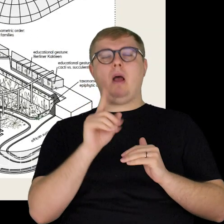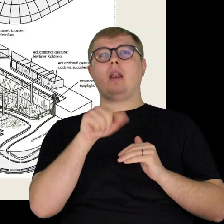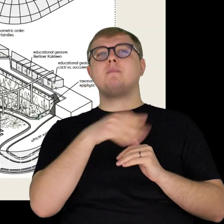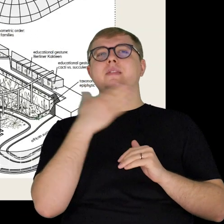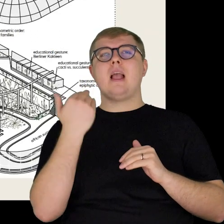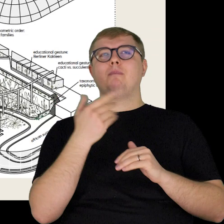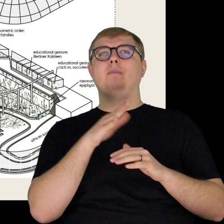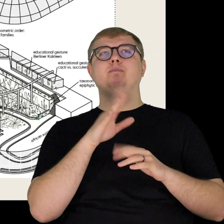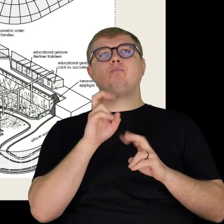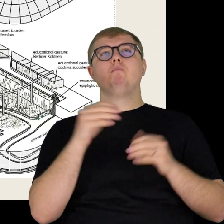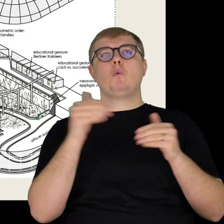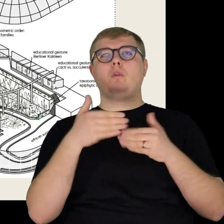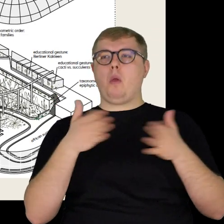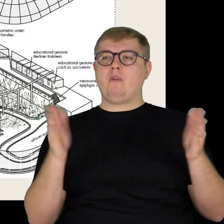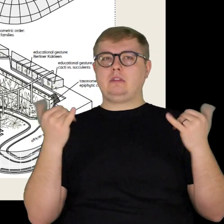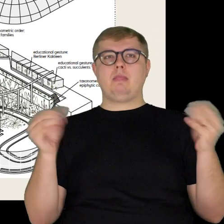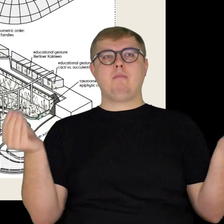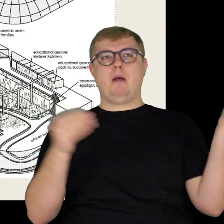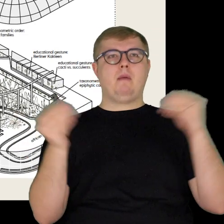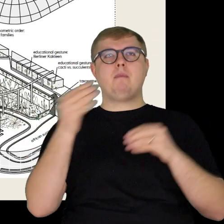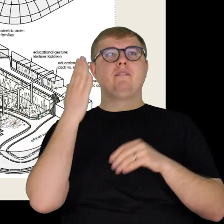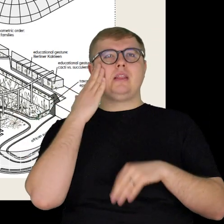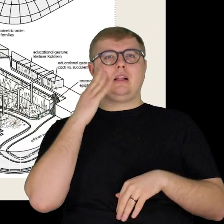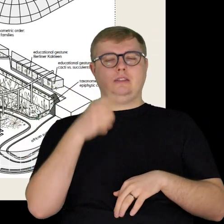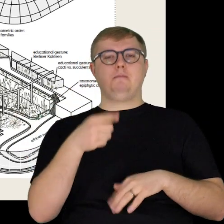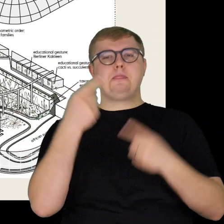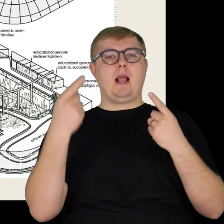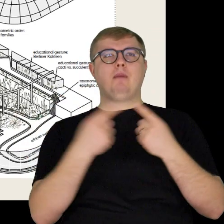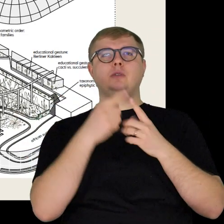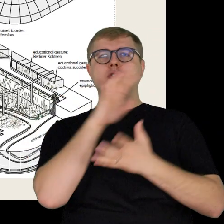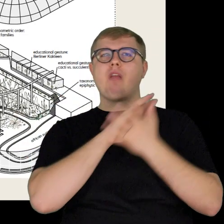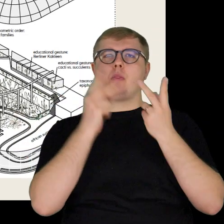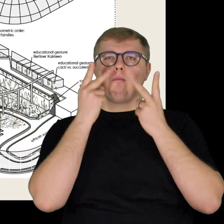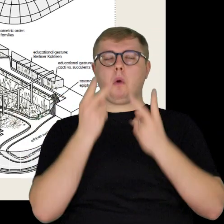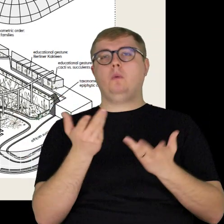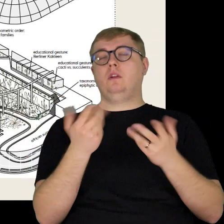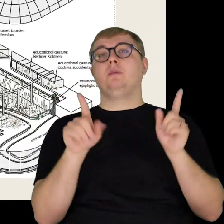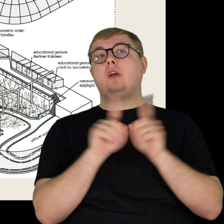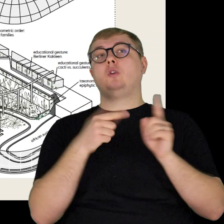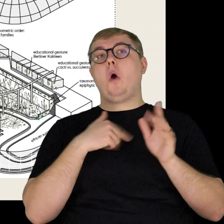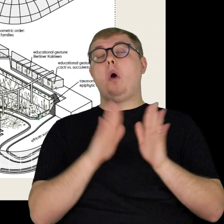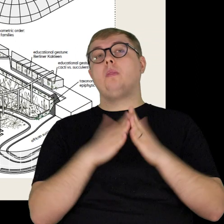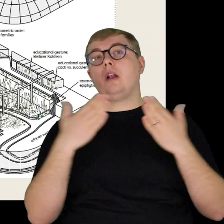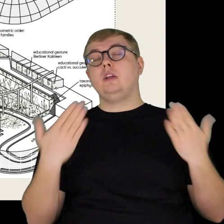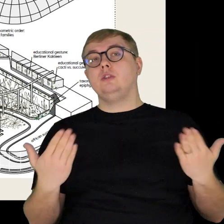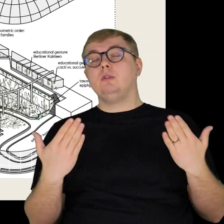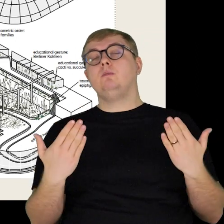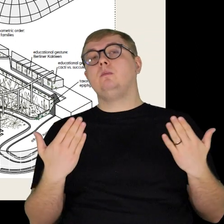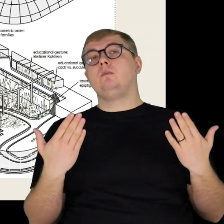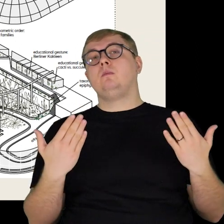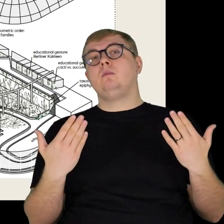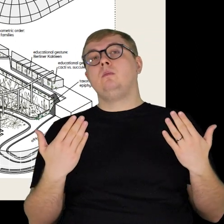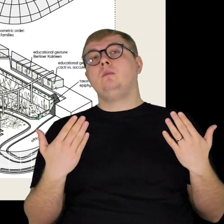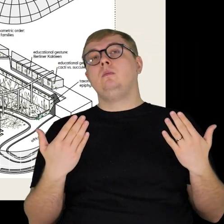don't ascribe to that worldview. And what we found in this case is that, what an artist